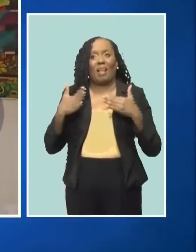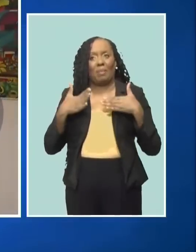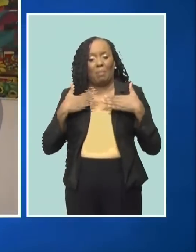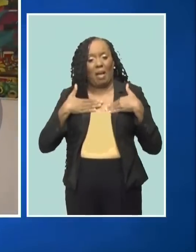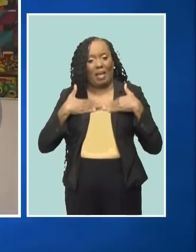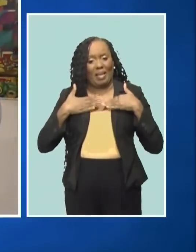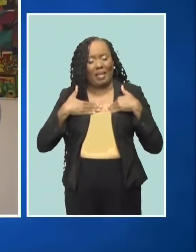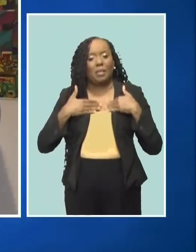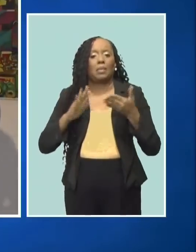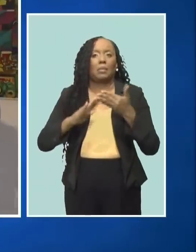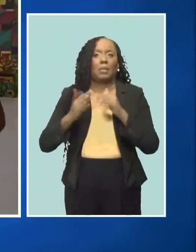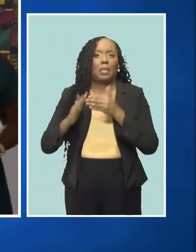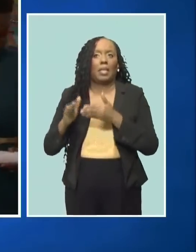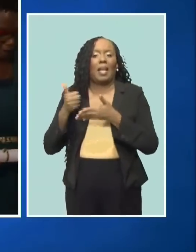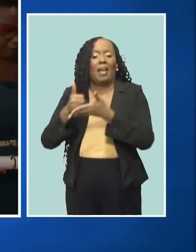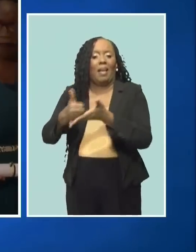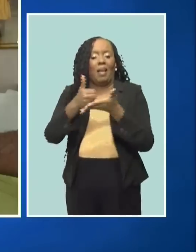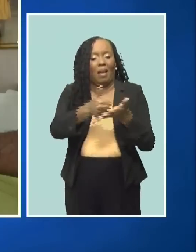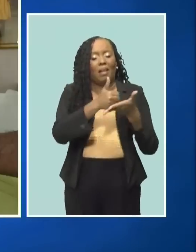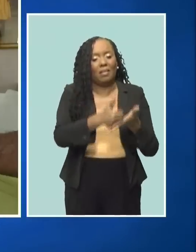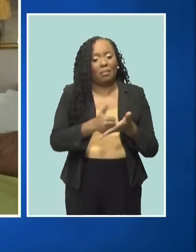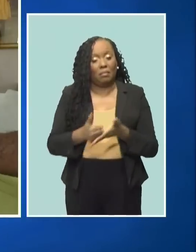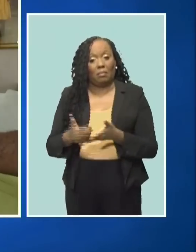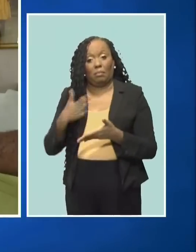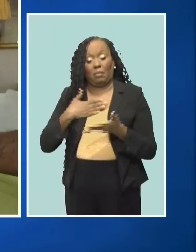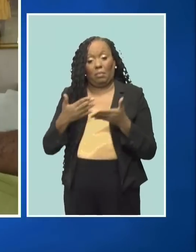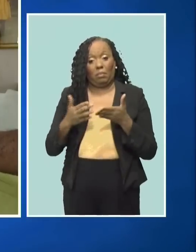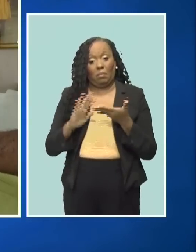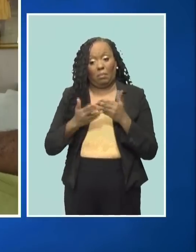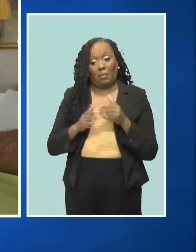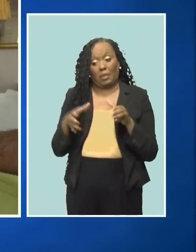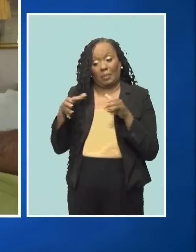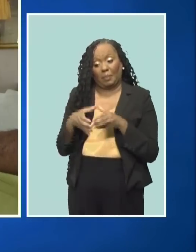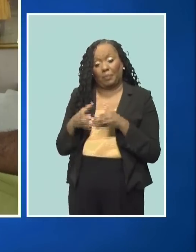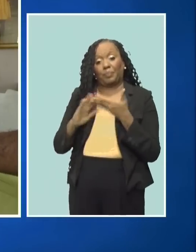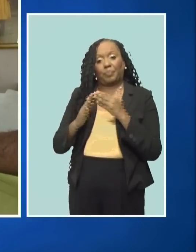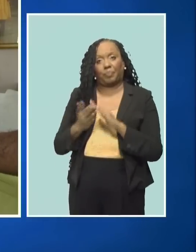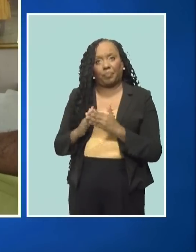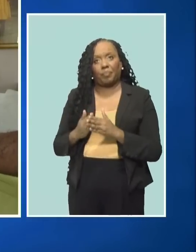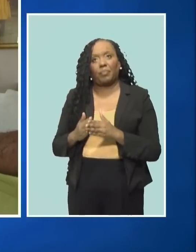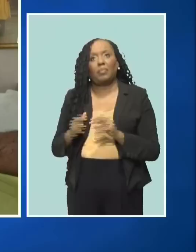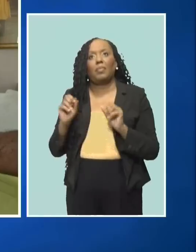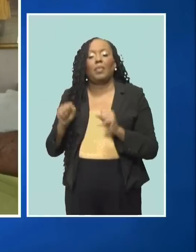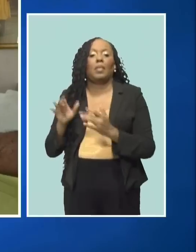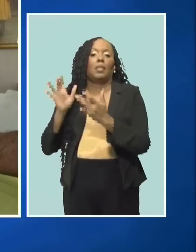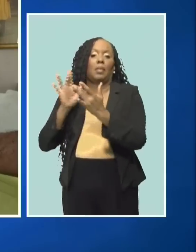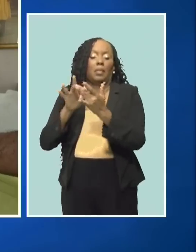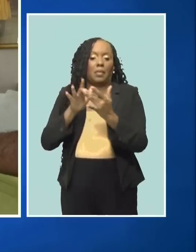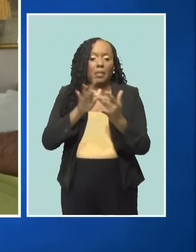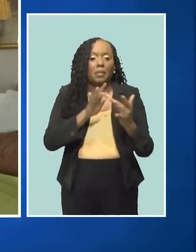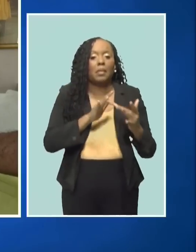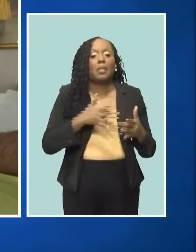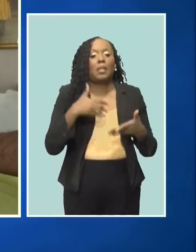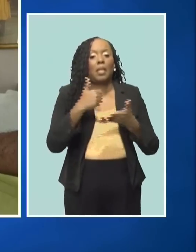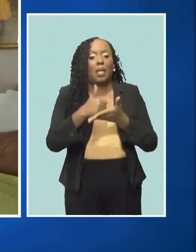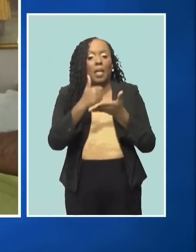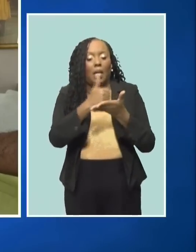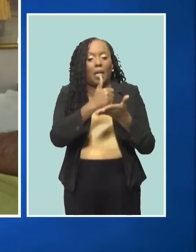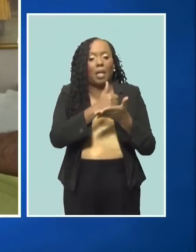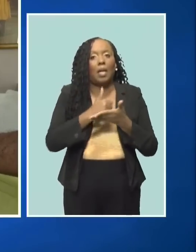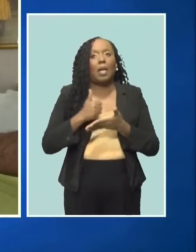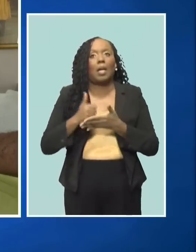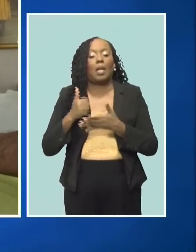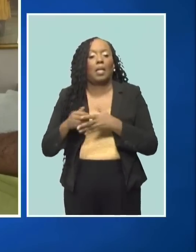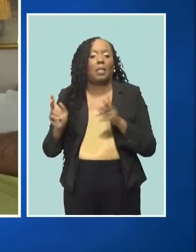I can help others. My community is a small community, so I'll be able now to reach out and make myself known and help where I can help